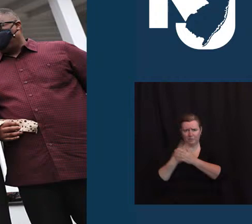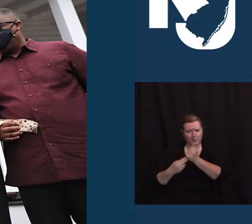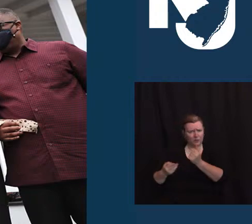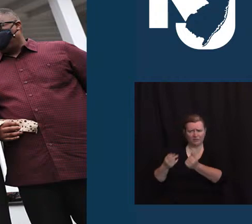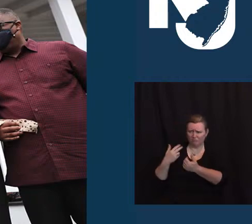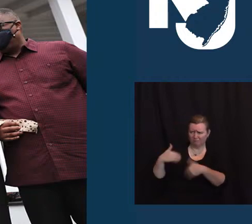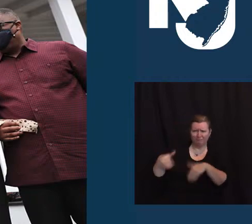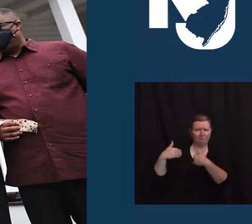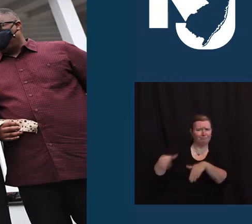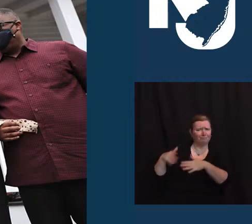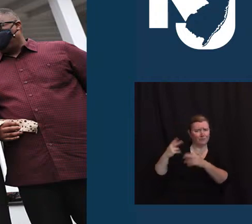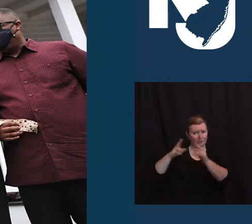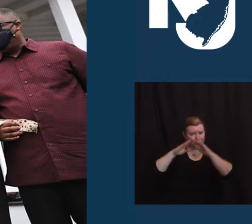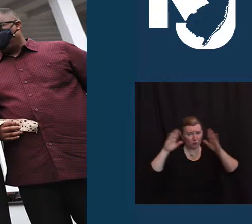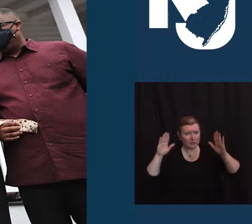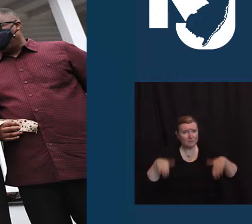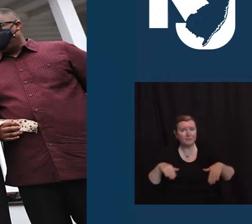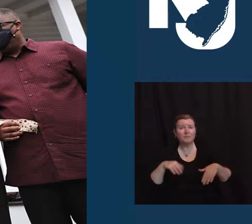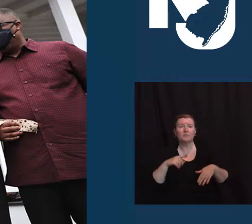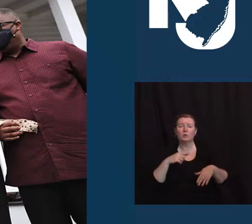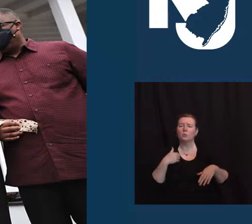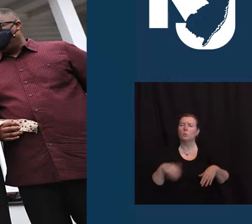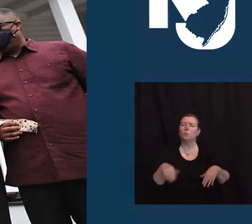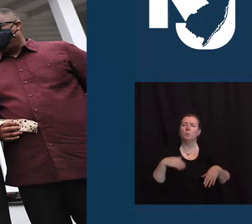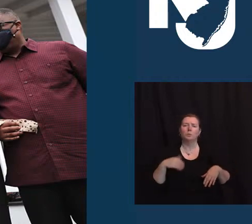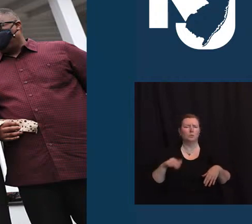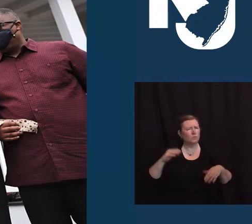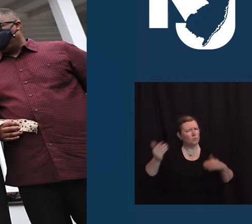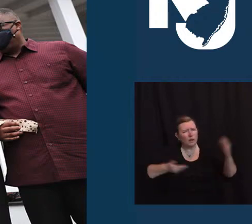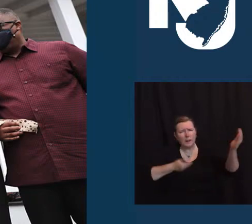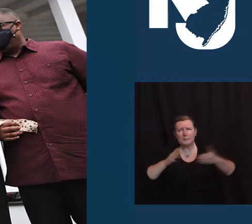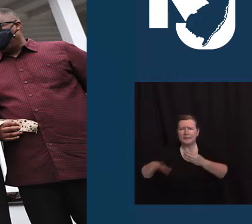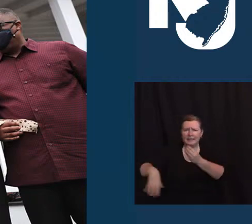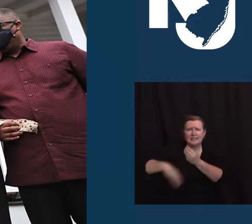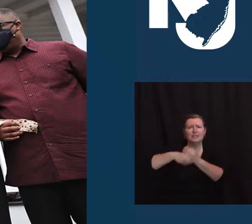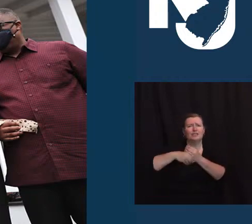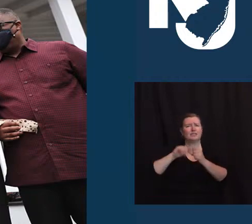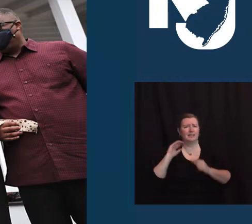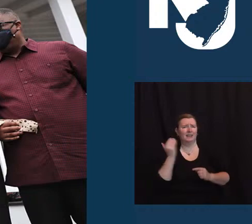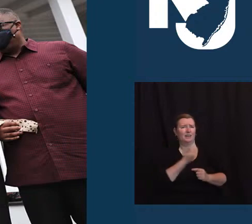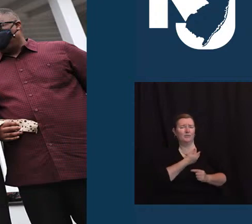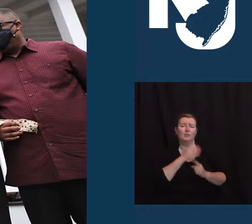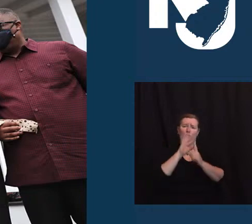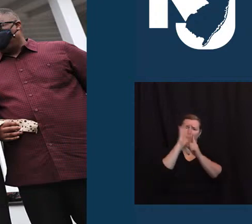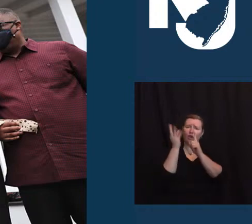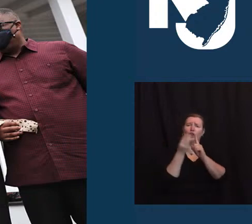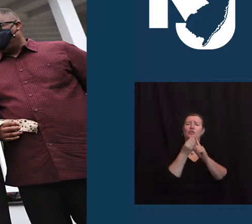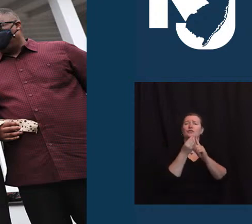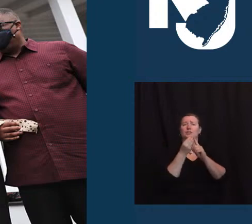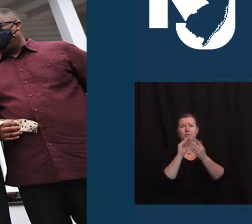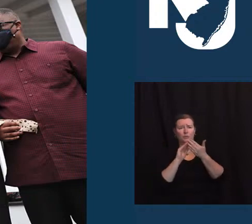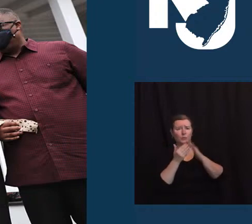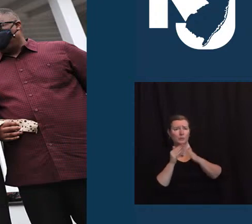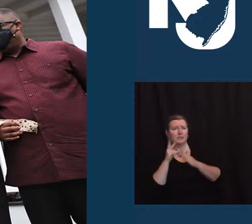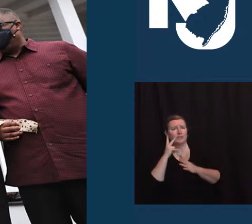Harriet Tubman Museum is a welcome addition to our state's cultural community. Please check them out. The website is